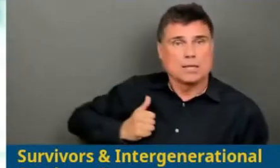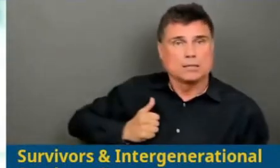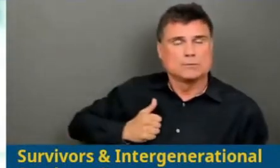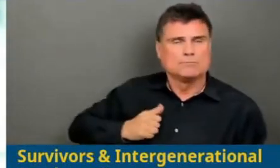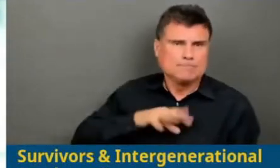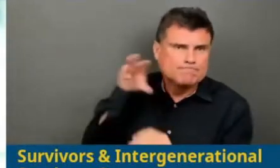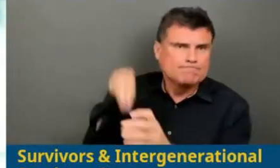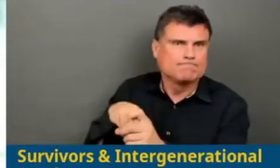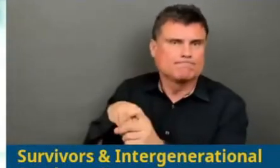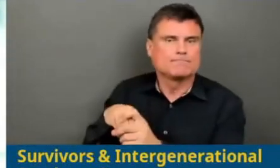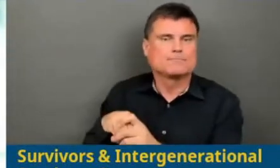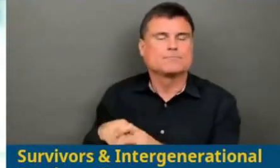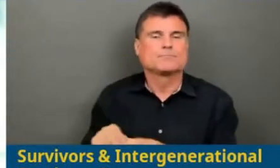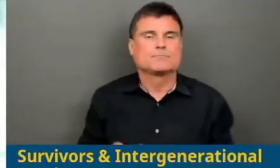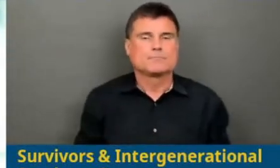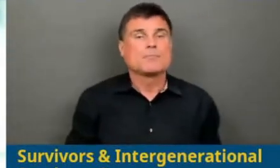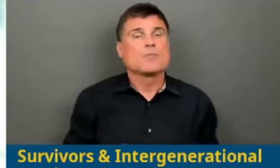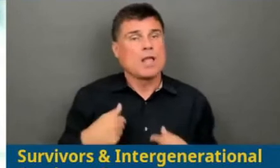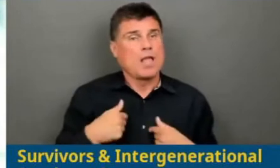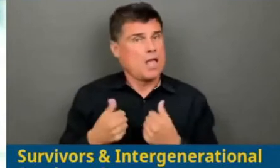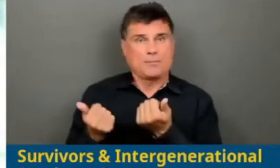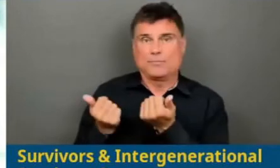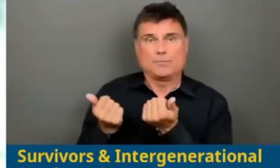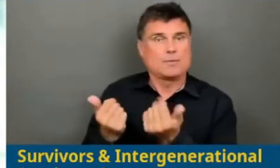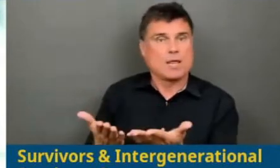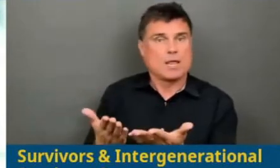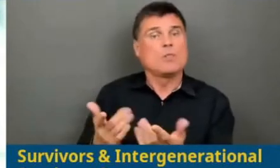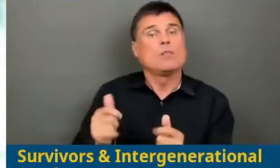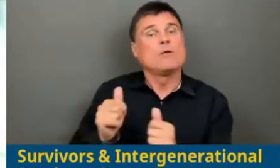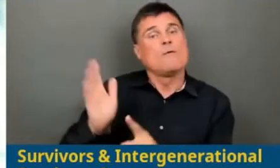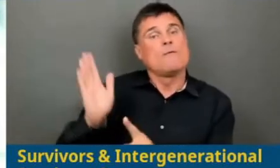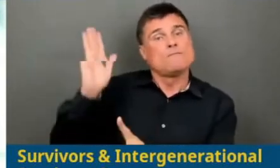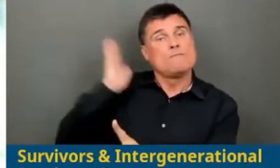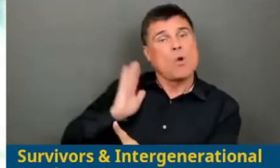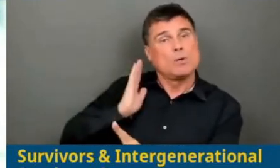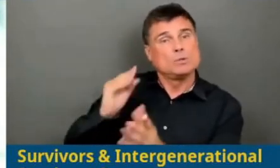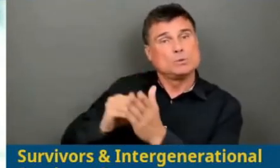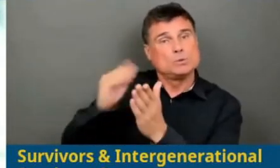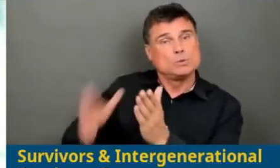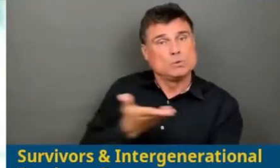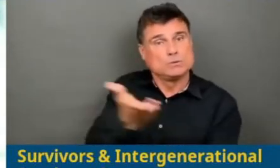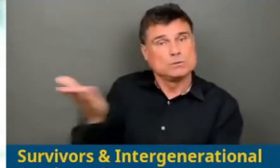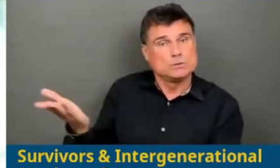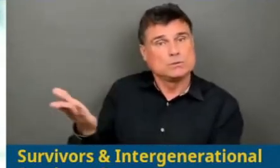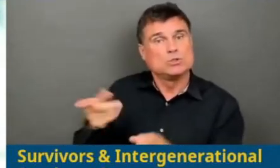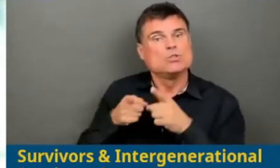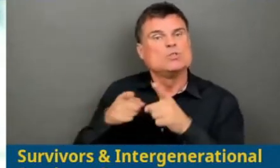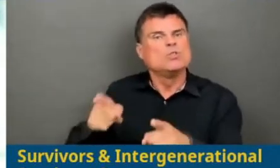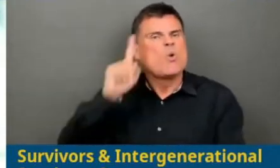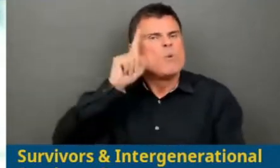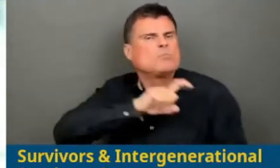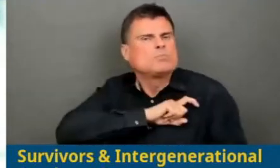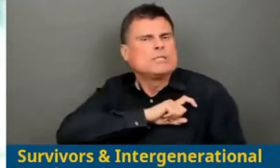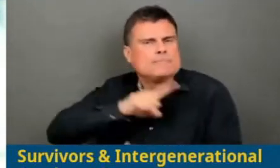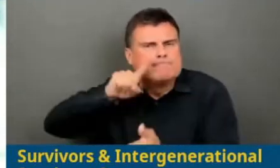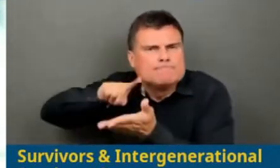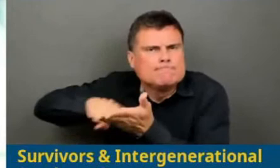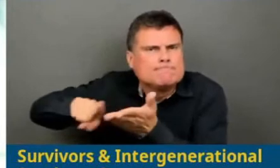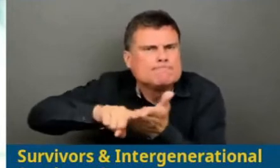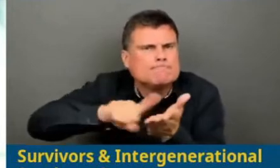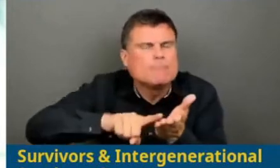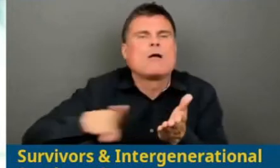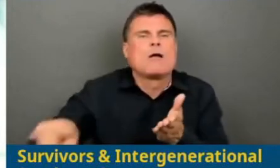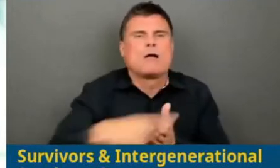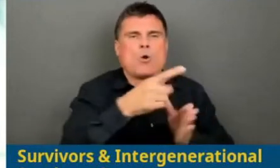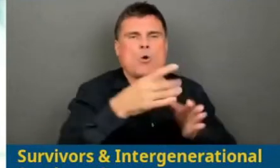I've been there with former students in criminal investigations, going to court,